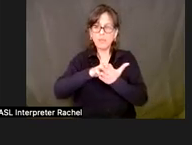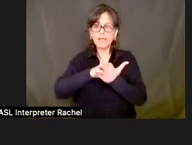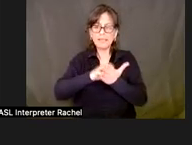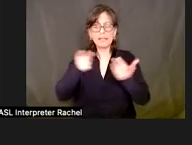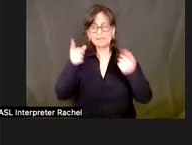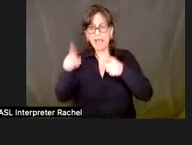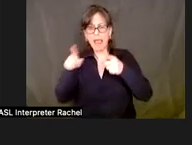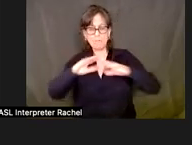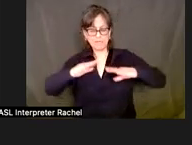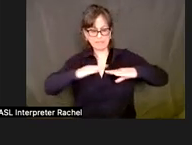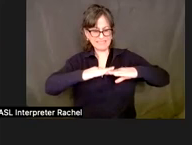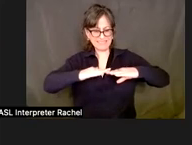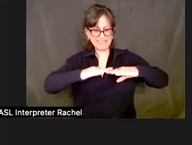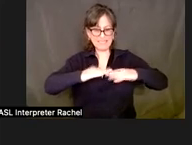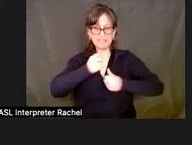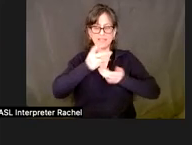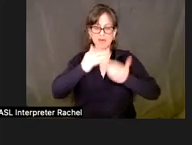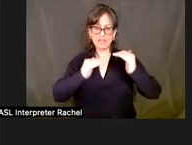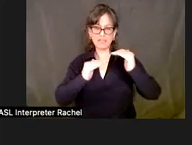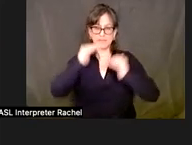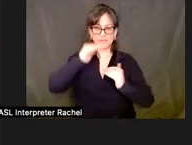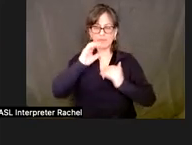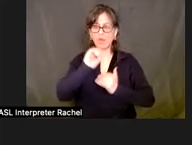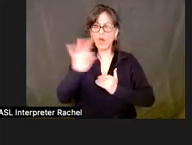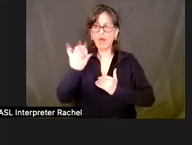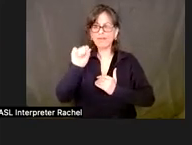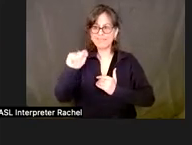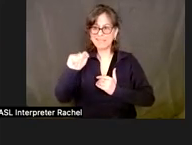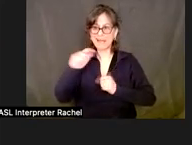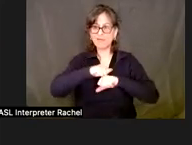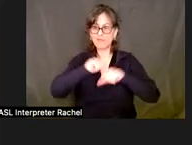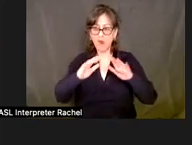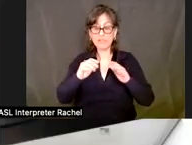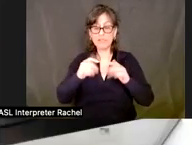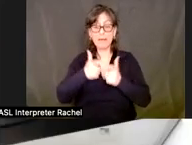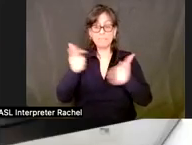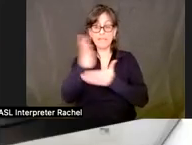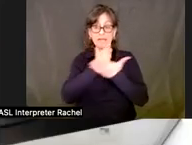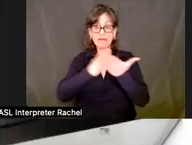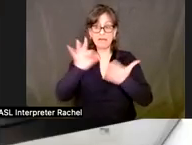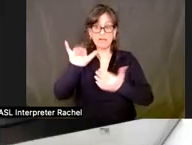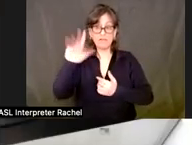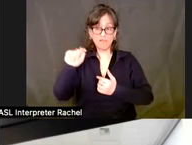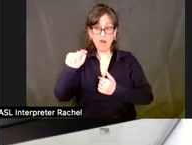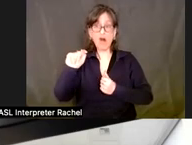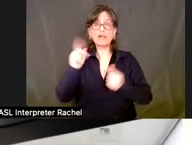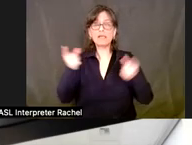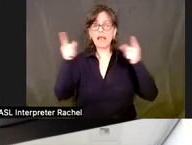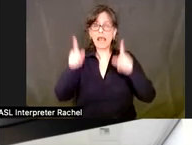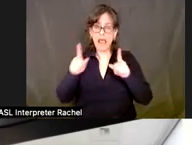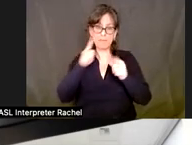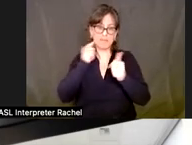to measurable offset on the rocks on either side. Major faults have seen many miles off